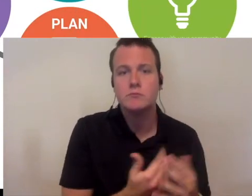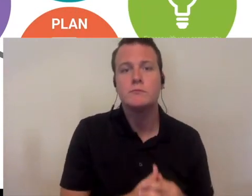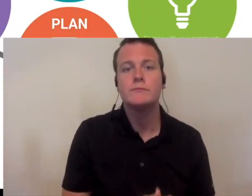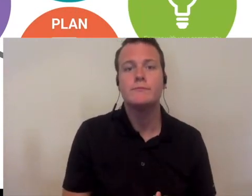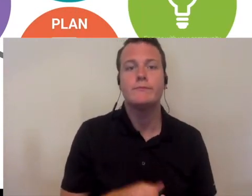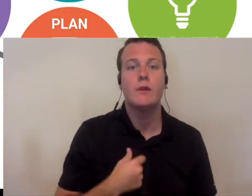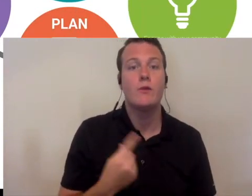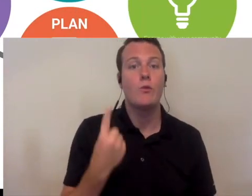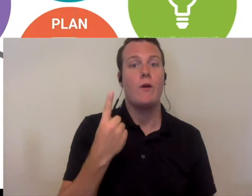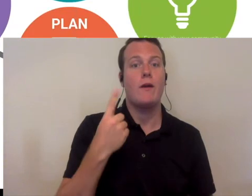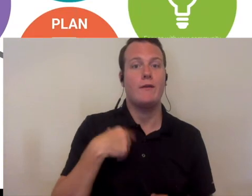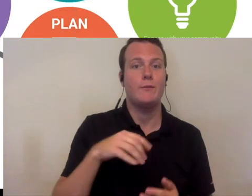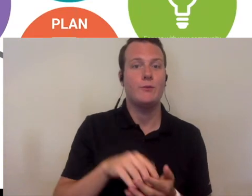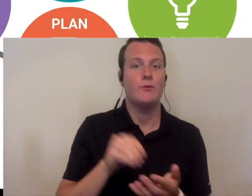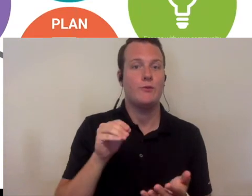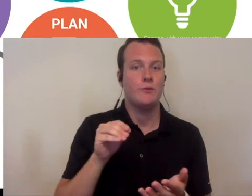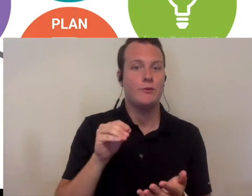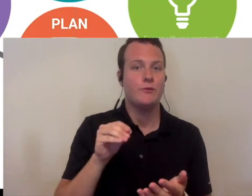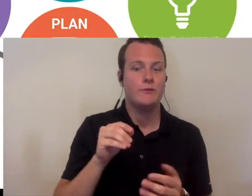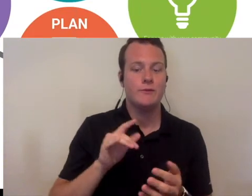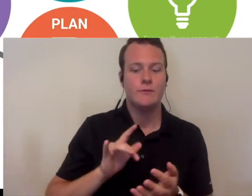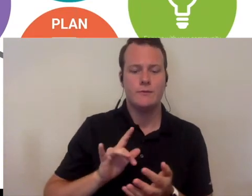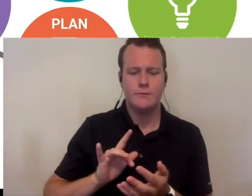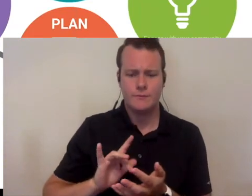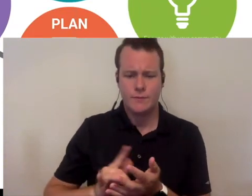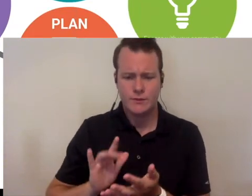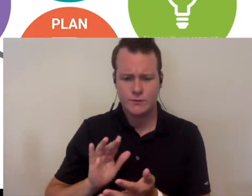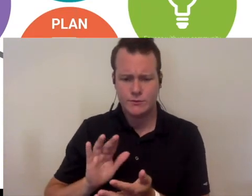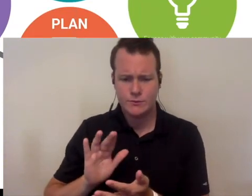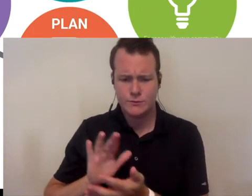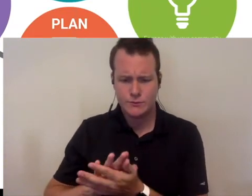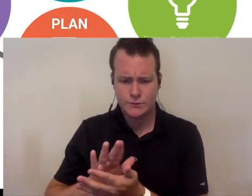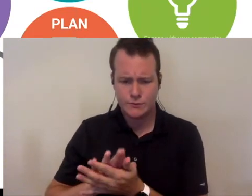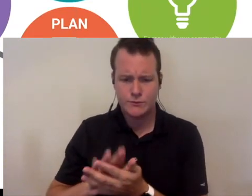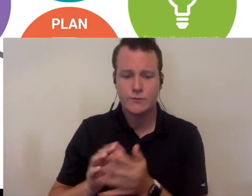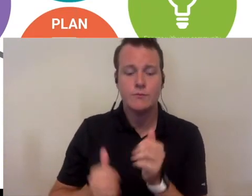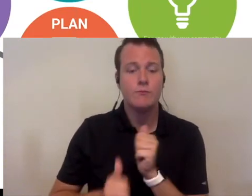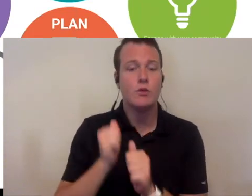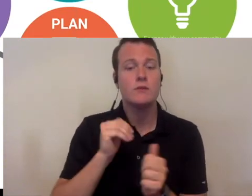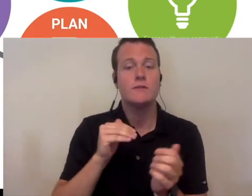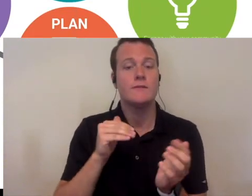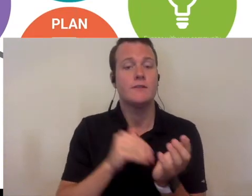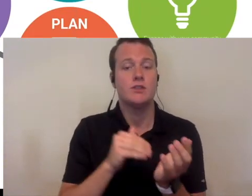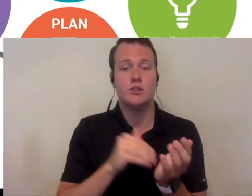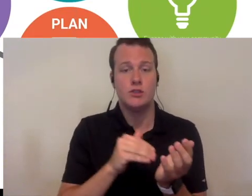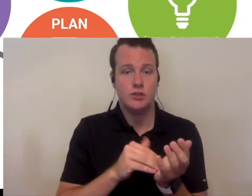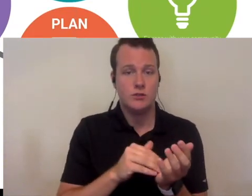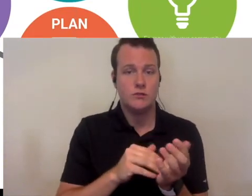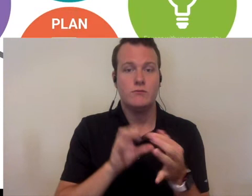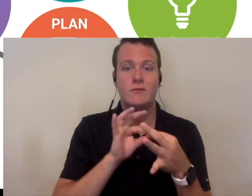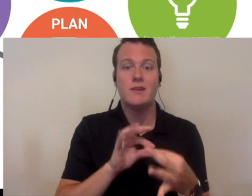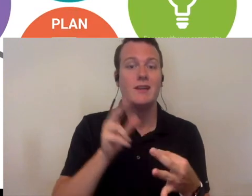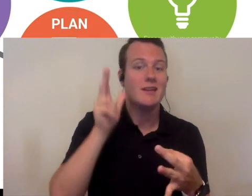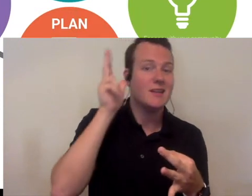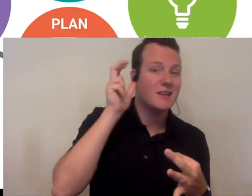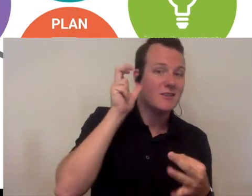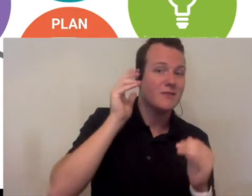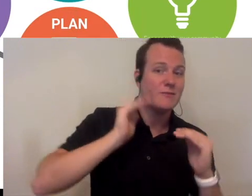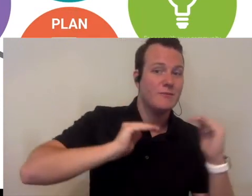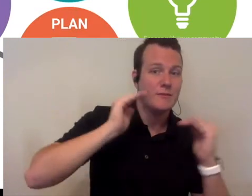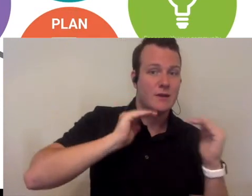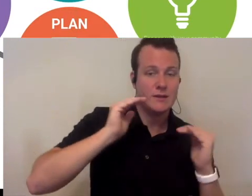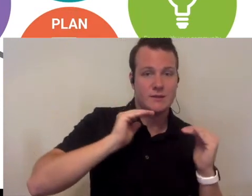have. One of the things that I learned from the medical school is that most physicians, when it comes to hearing and